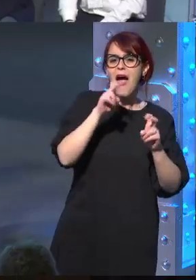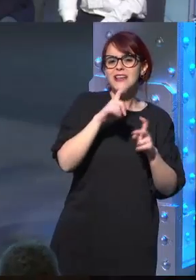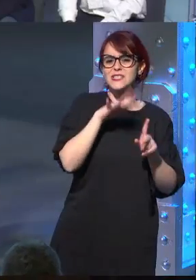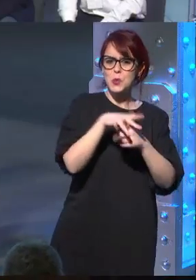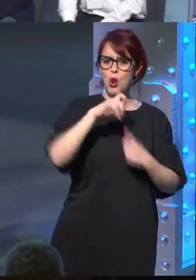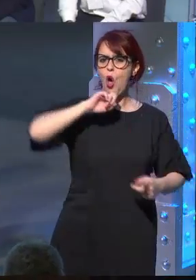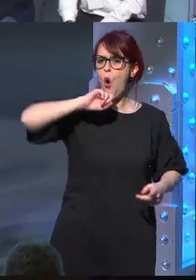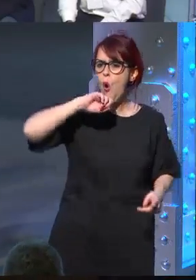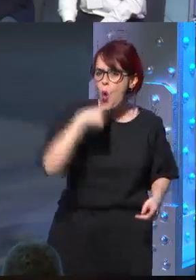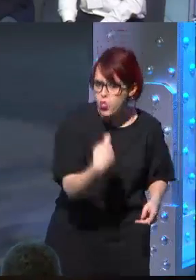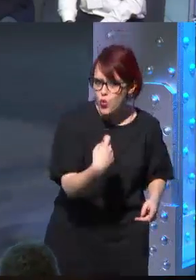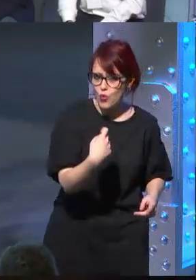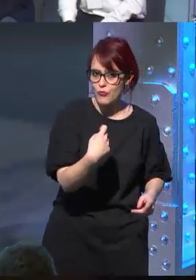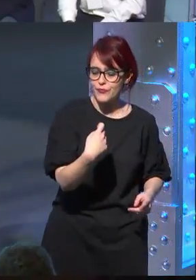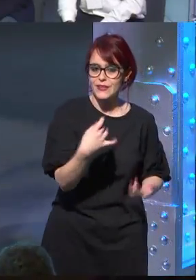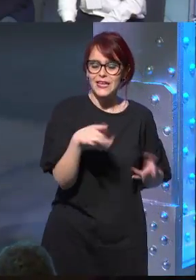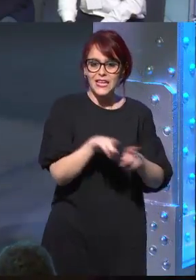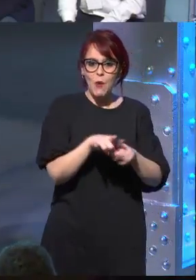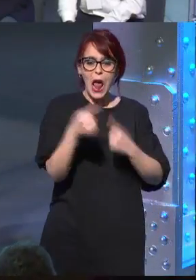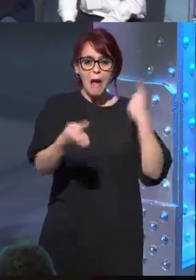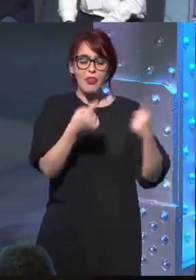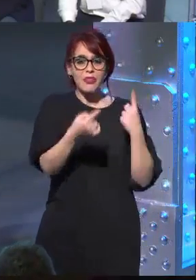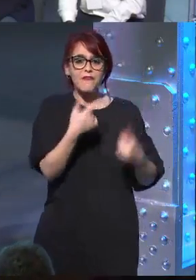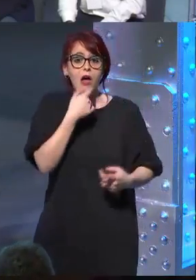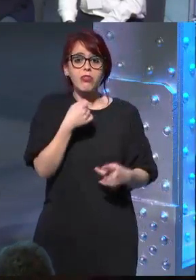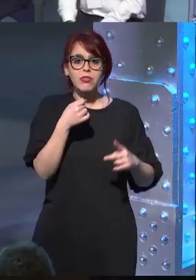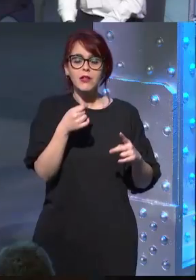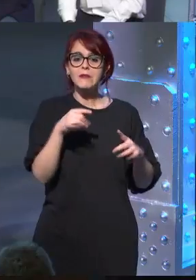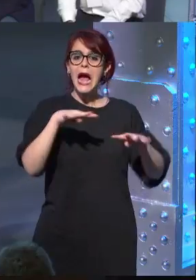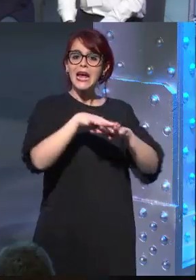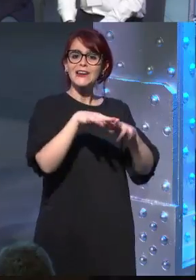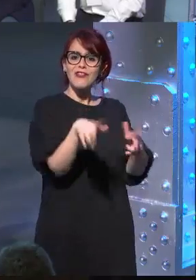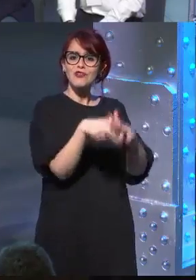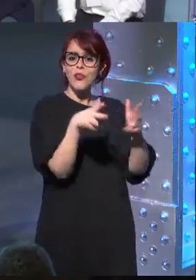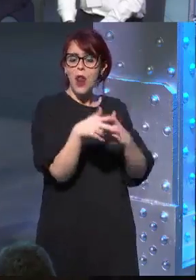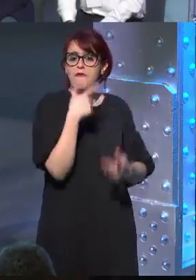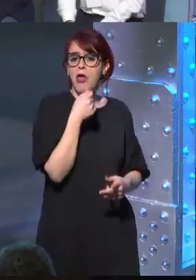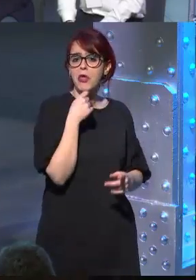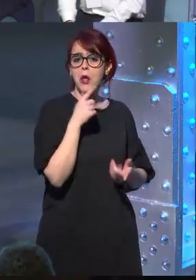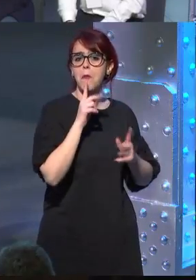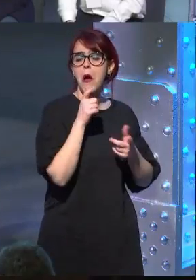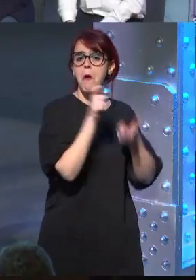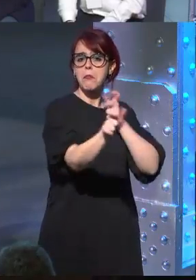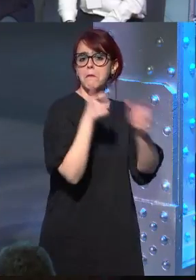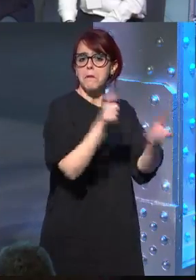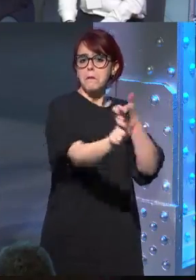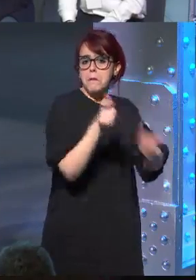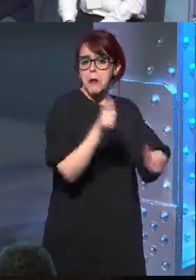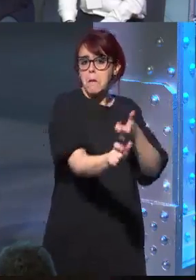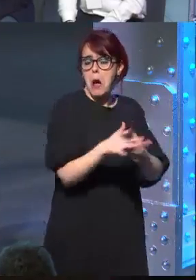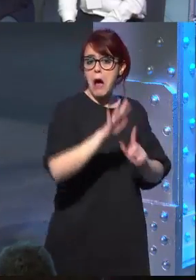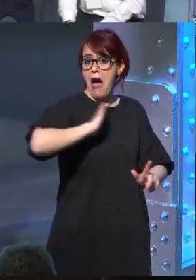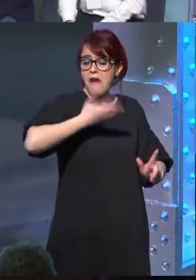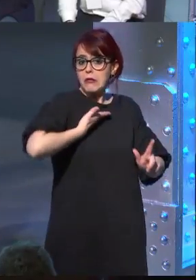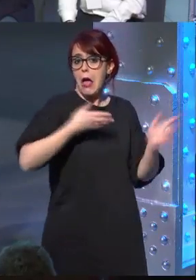a reality in the digital world, and it has to do with the hatred discourse, how easy it is